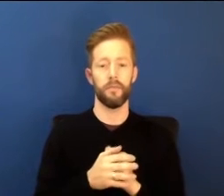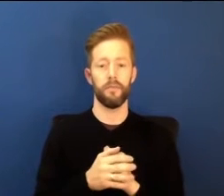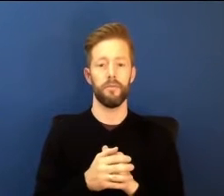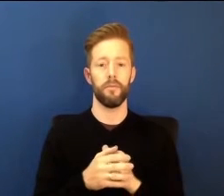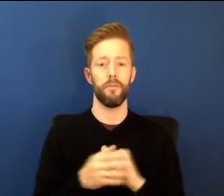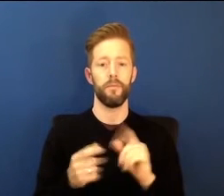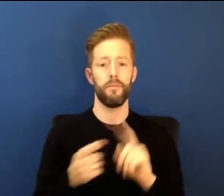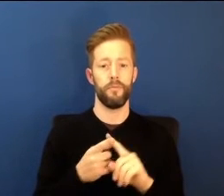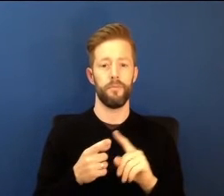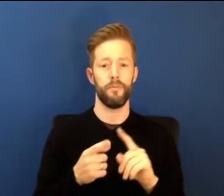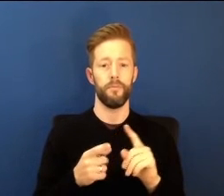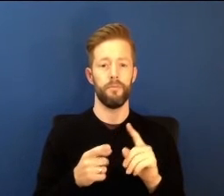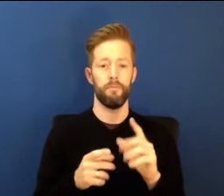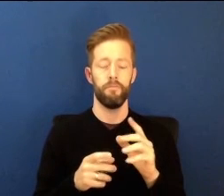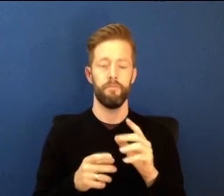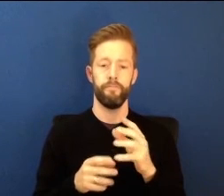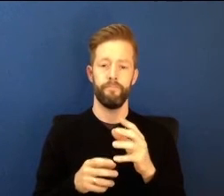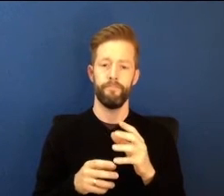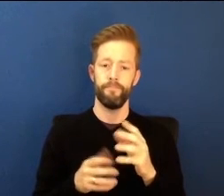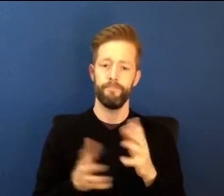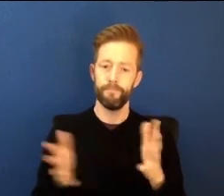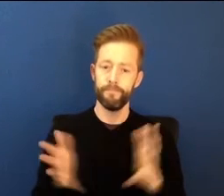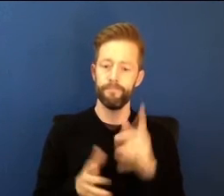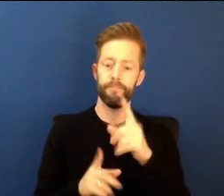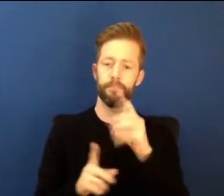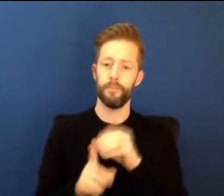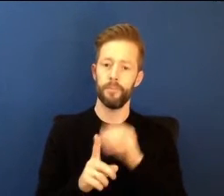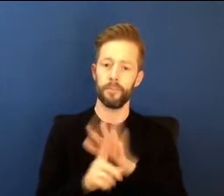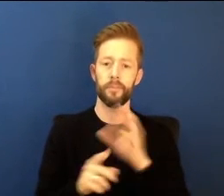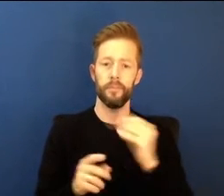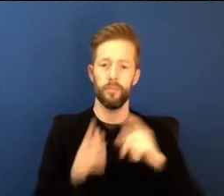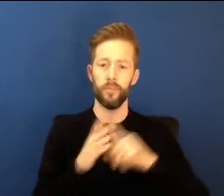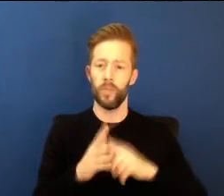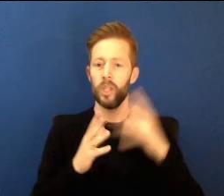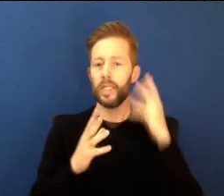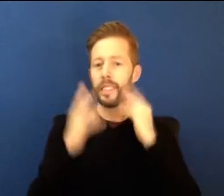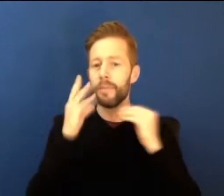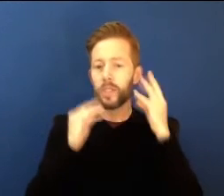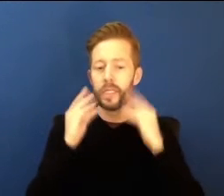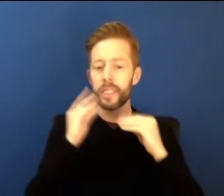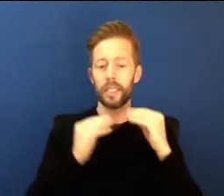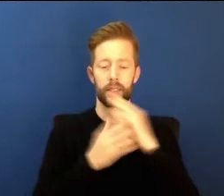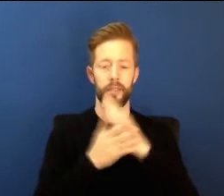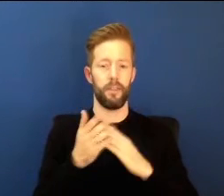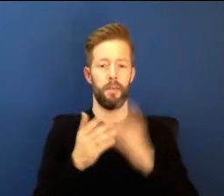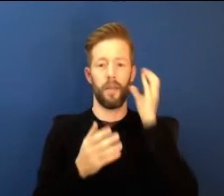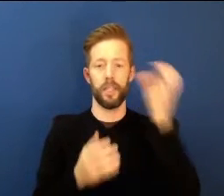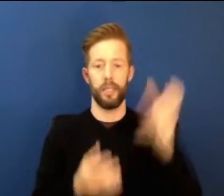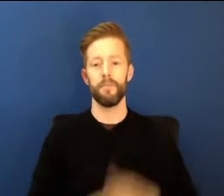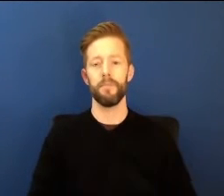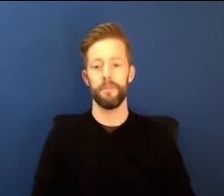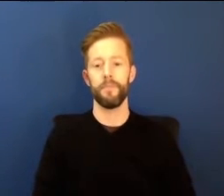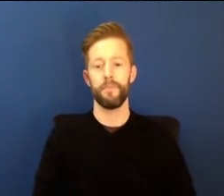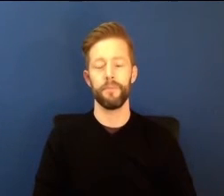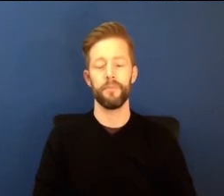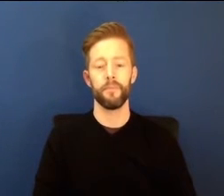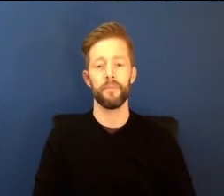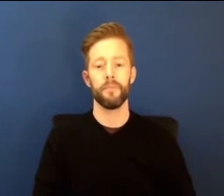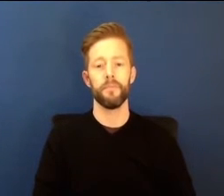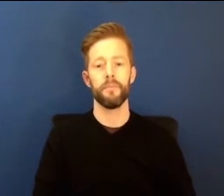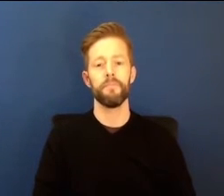child to get them exposed and start experiencing some of those